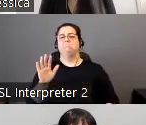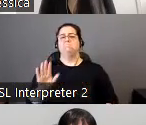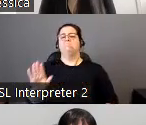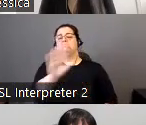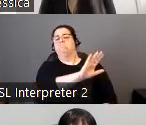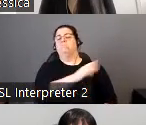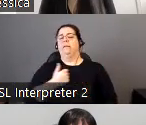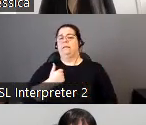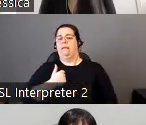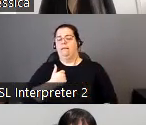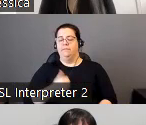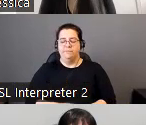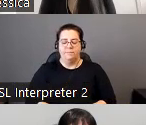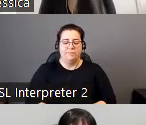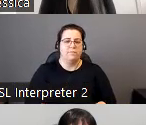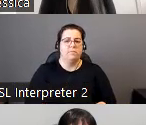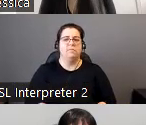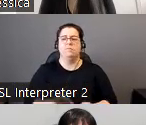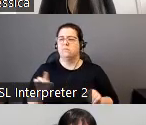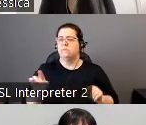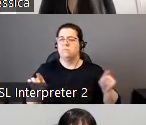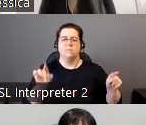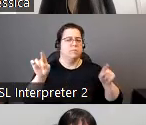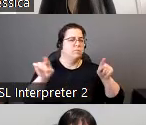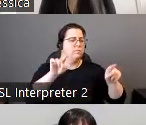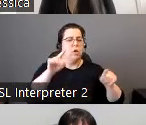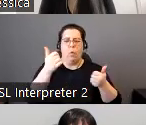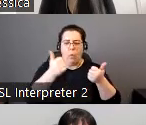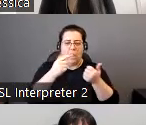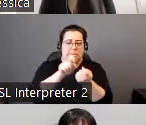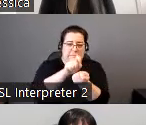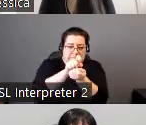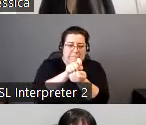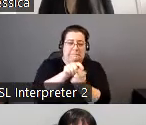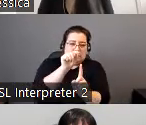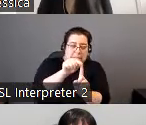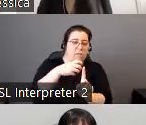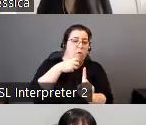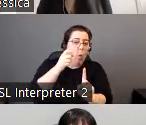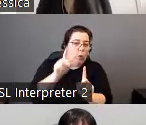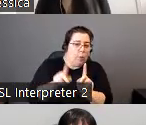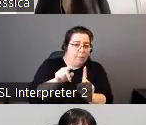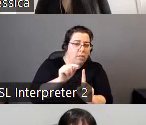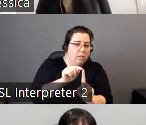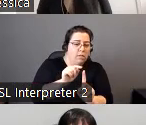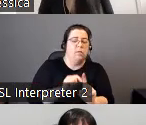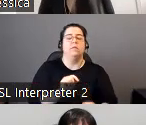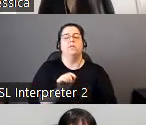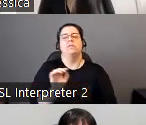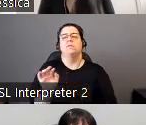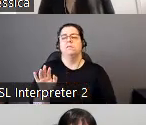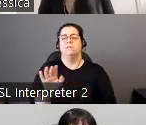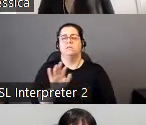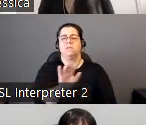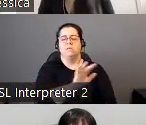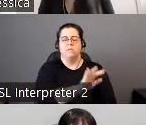were specifically for older people, not even just older women, just older people. And